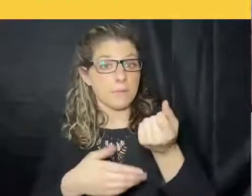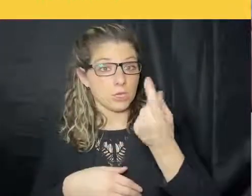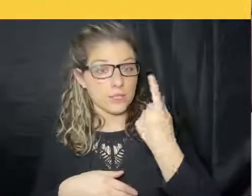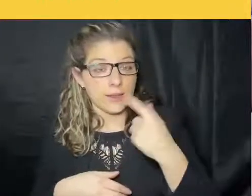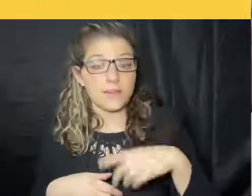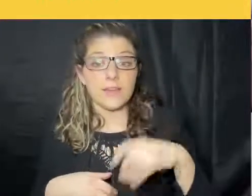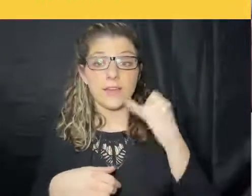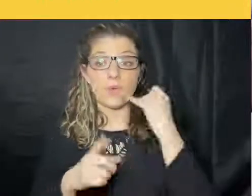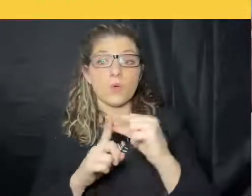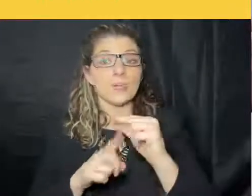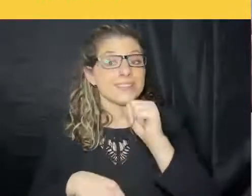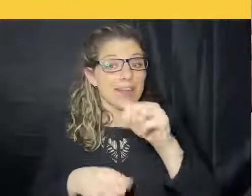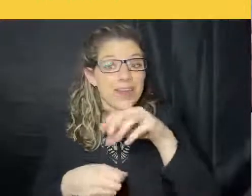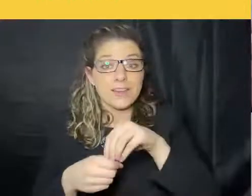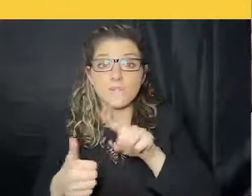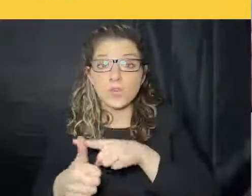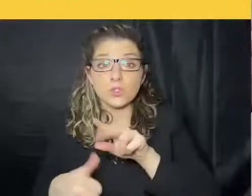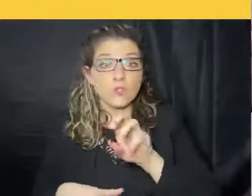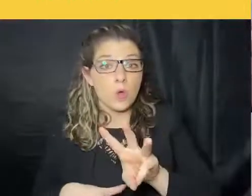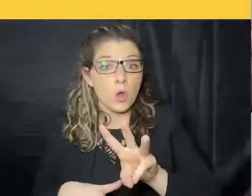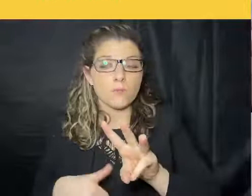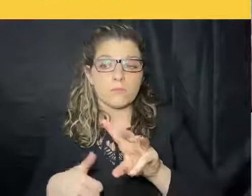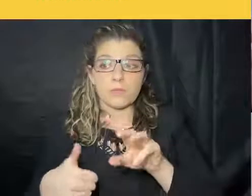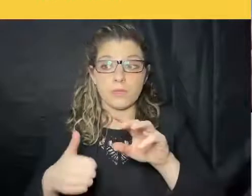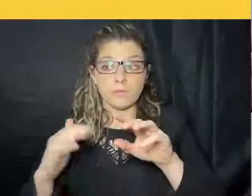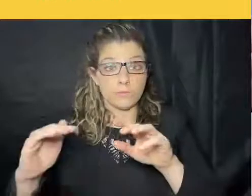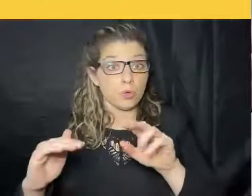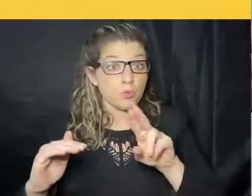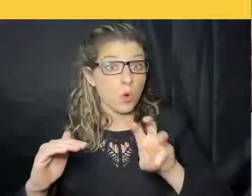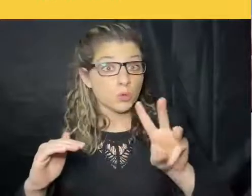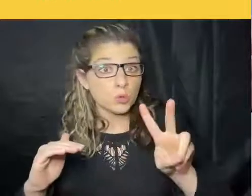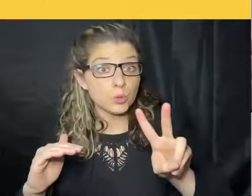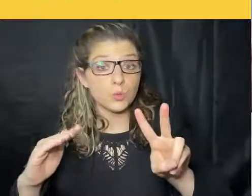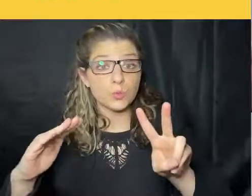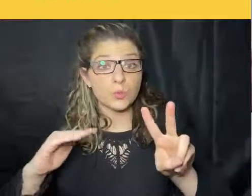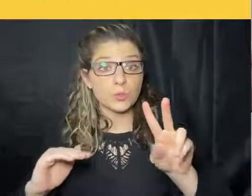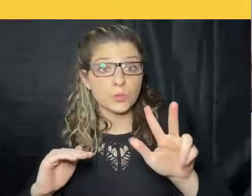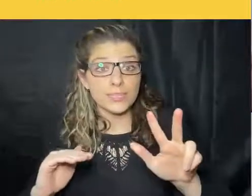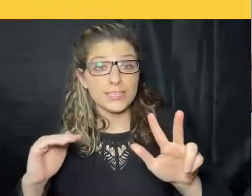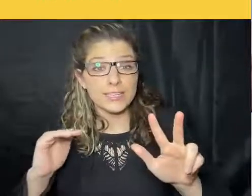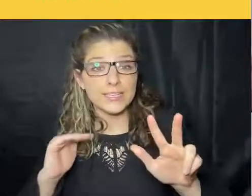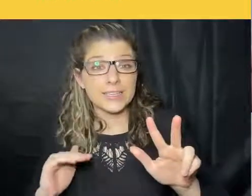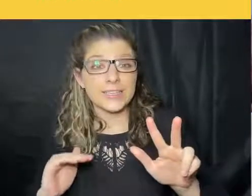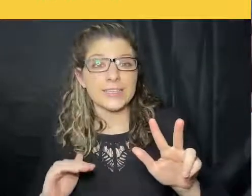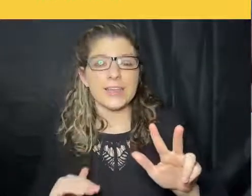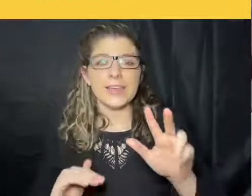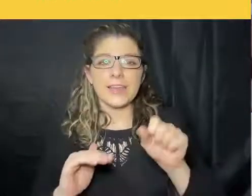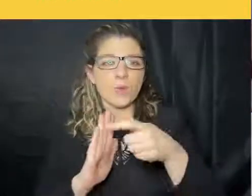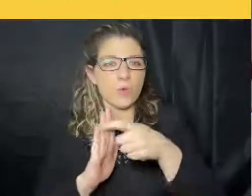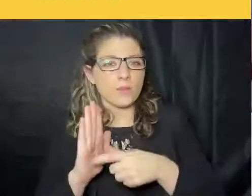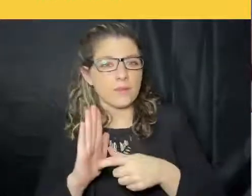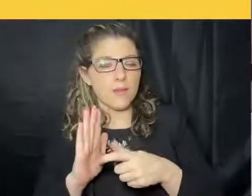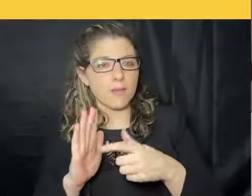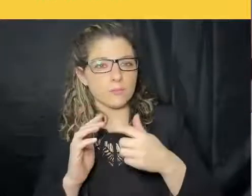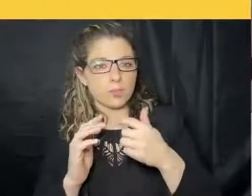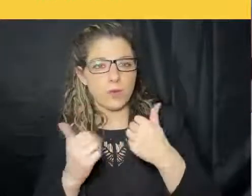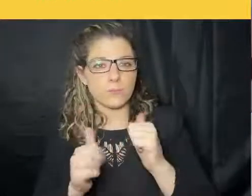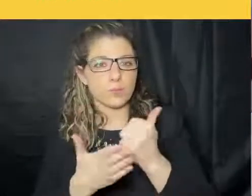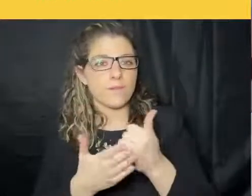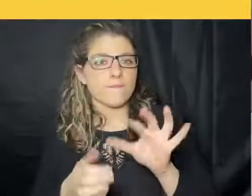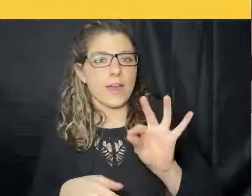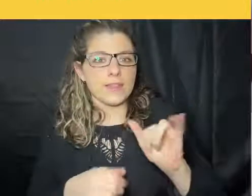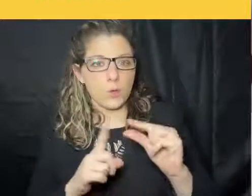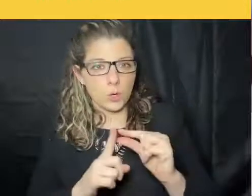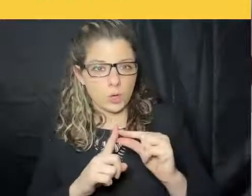help them. Let's say their word is not in the first row. Is it in row 2, row 3? And then you can go into the columns to help try